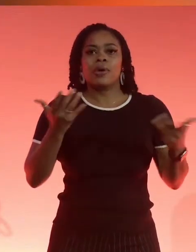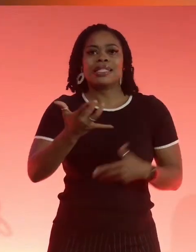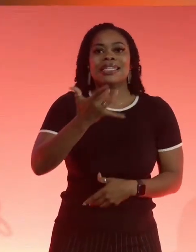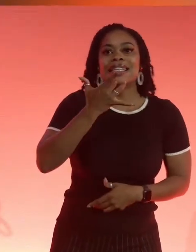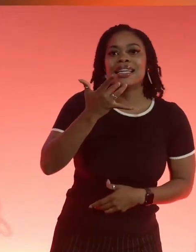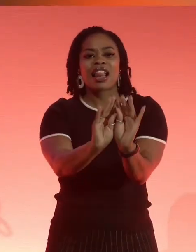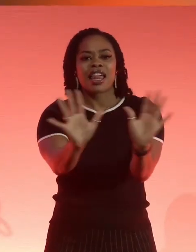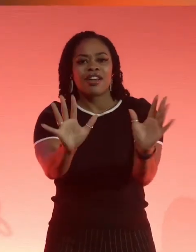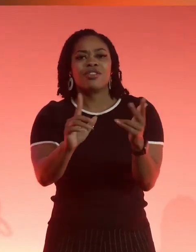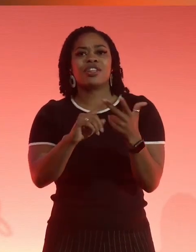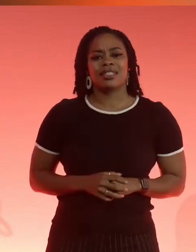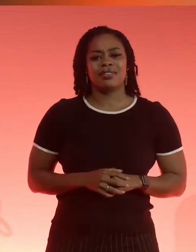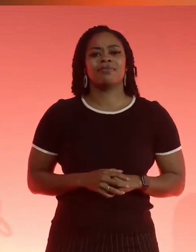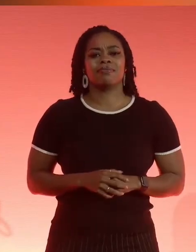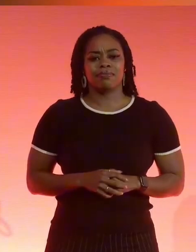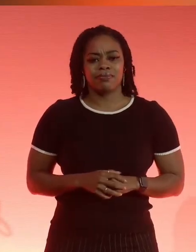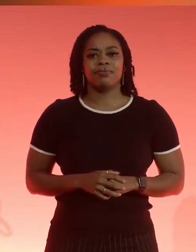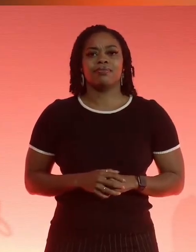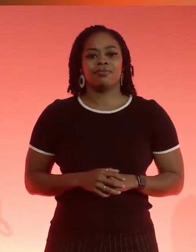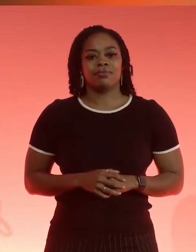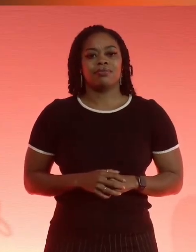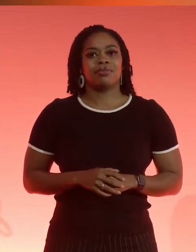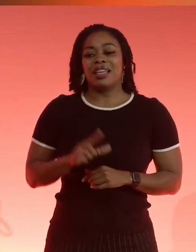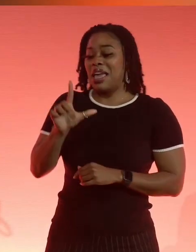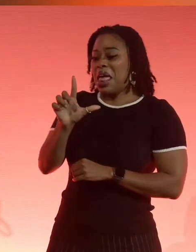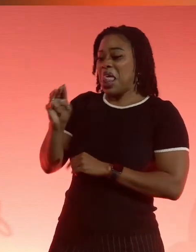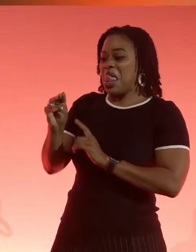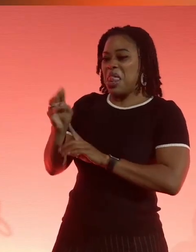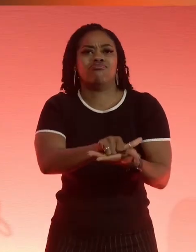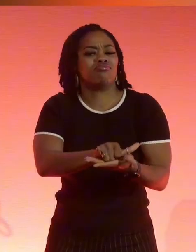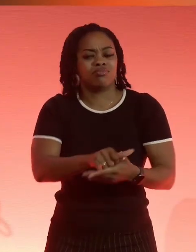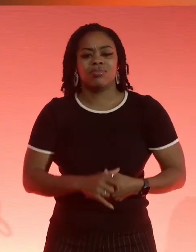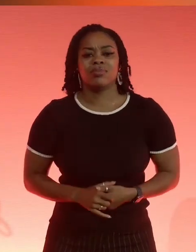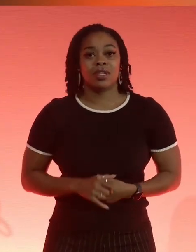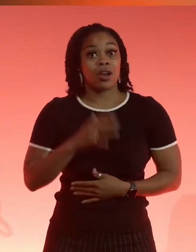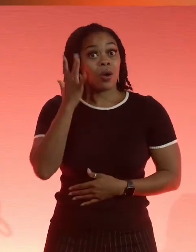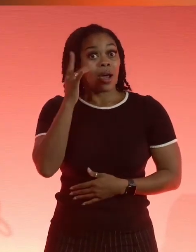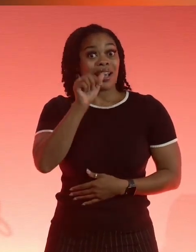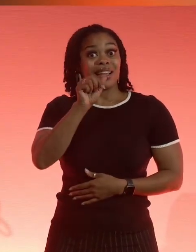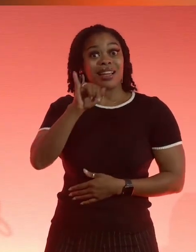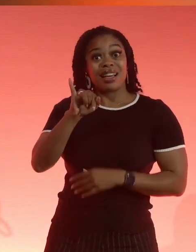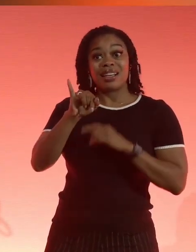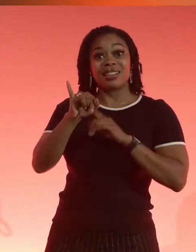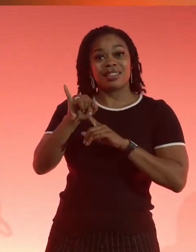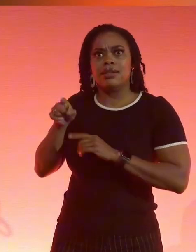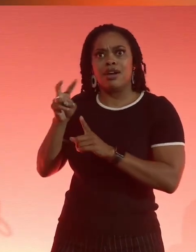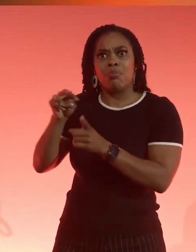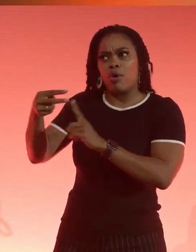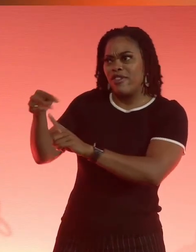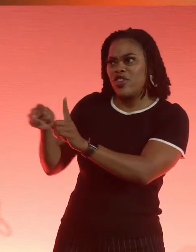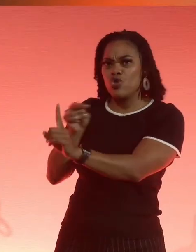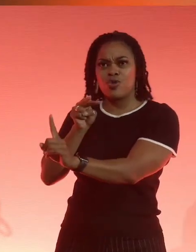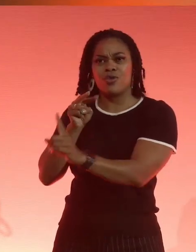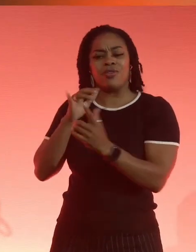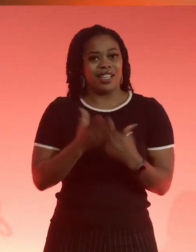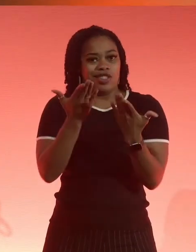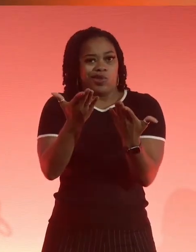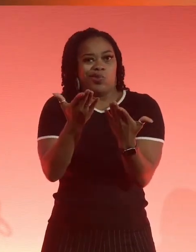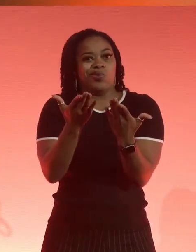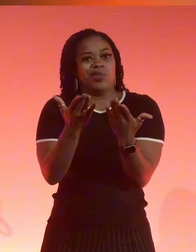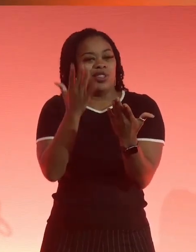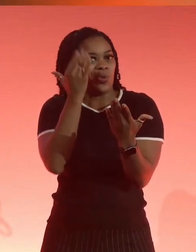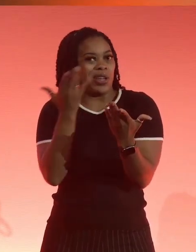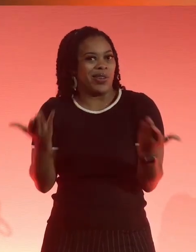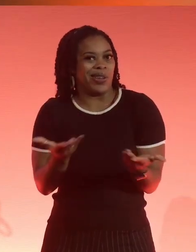Taste, clarity, voice. No LLMs can replace those things because AI needs a point of view, and that is the point of view.